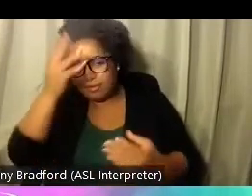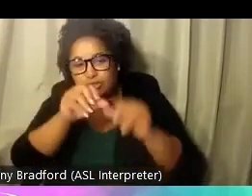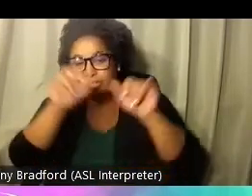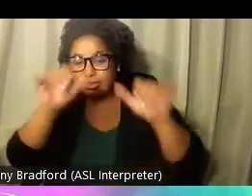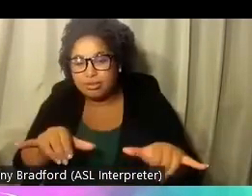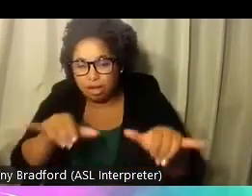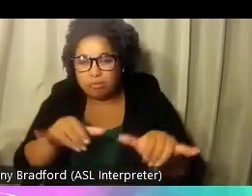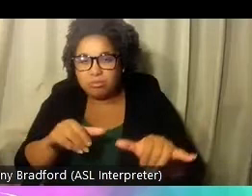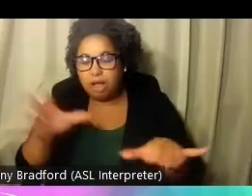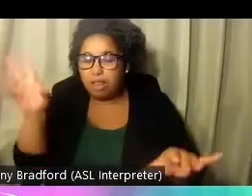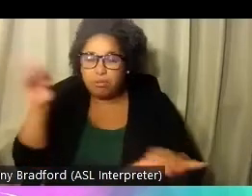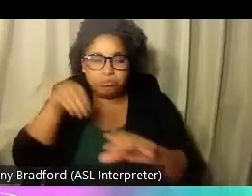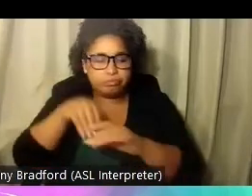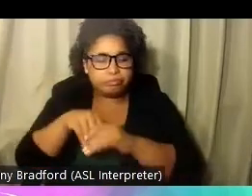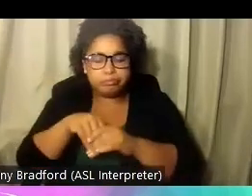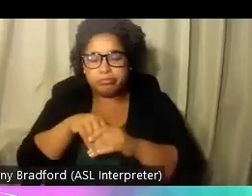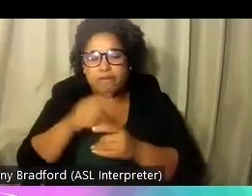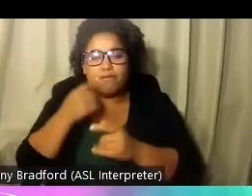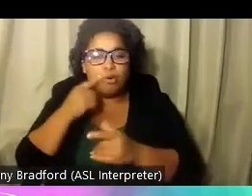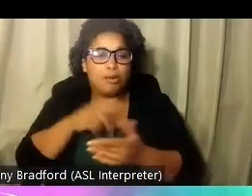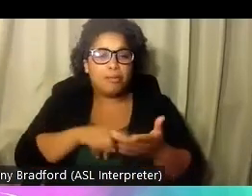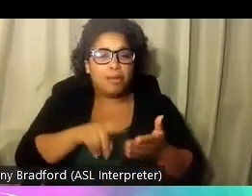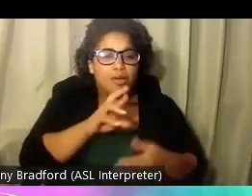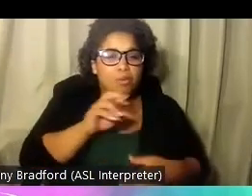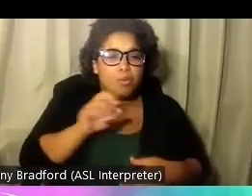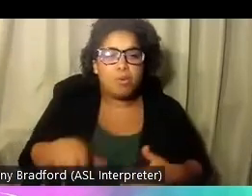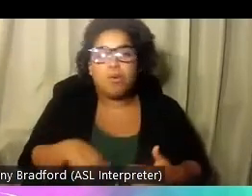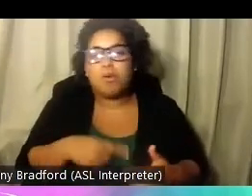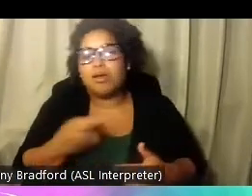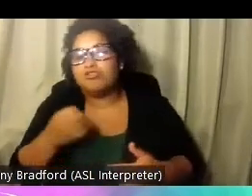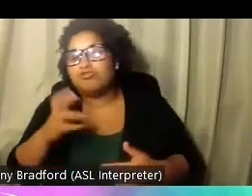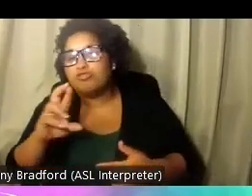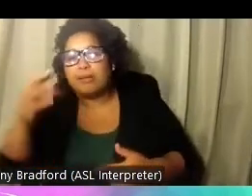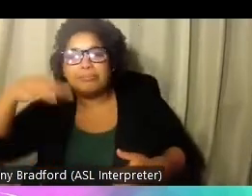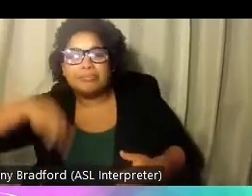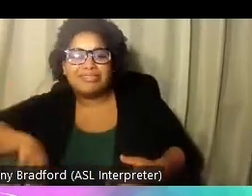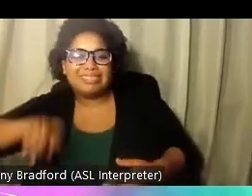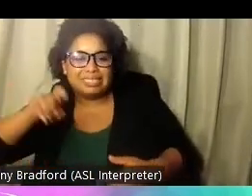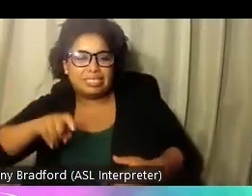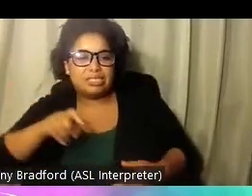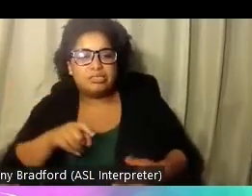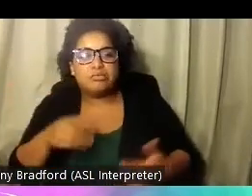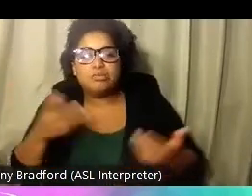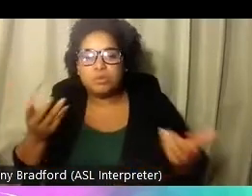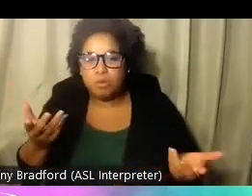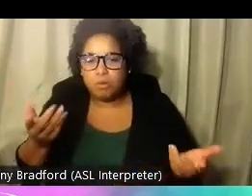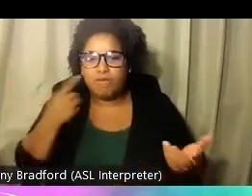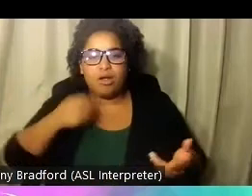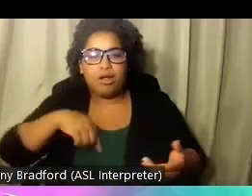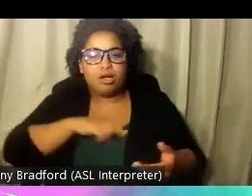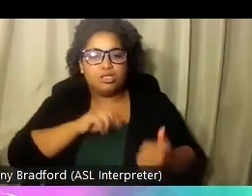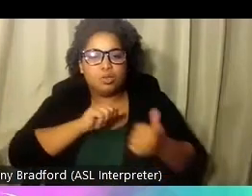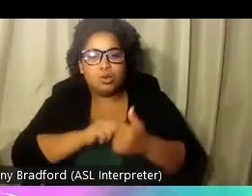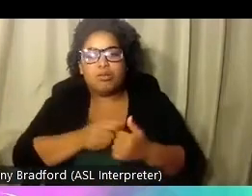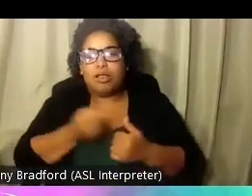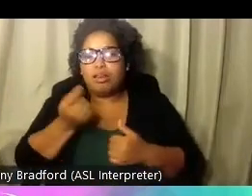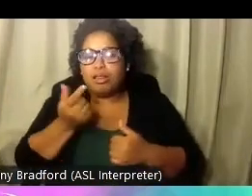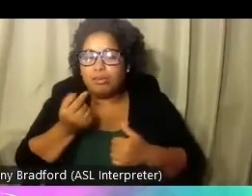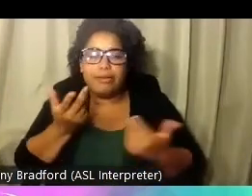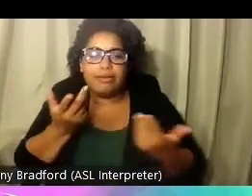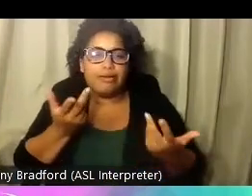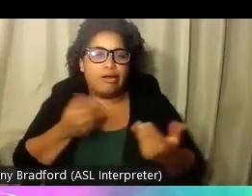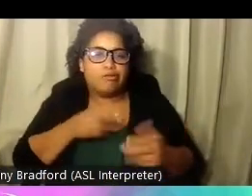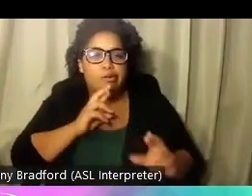system for all of our payroll, HR, and benefits needs. So for us, with just a little bit of